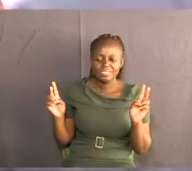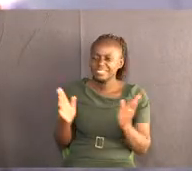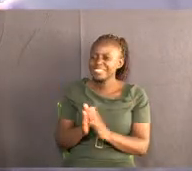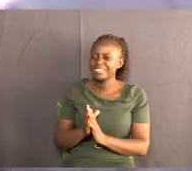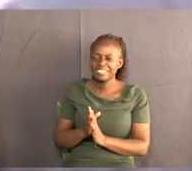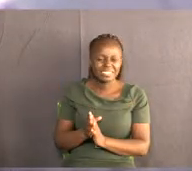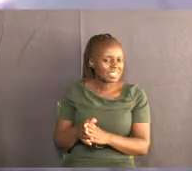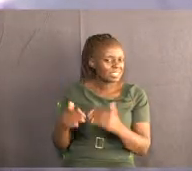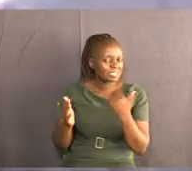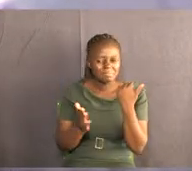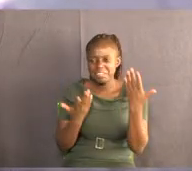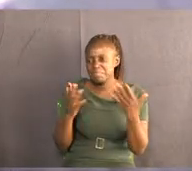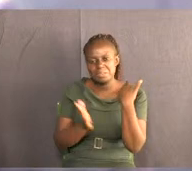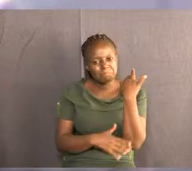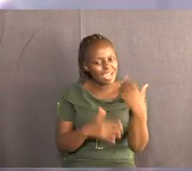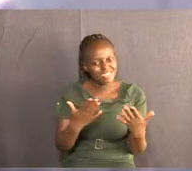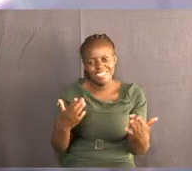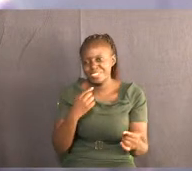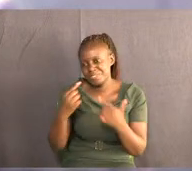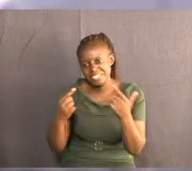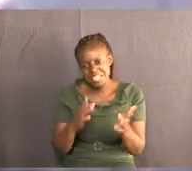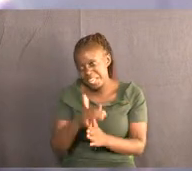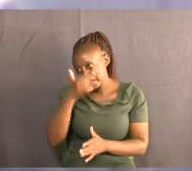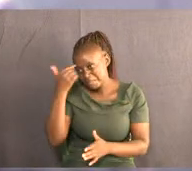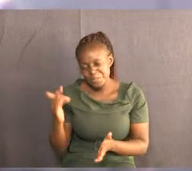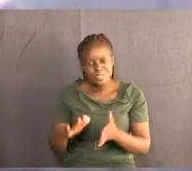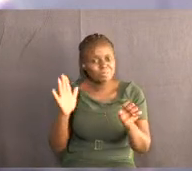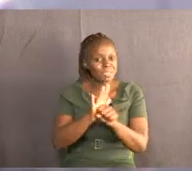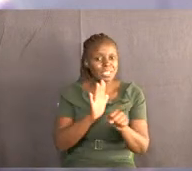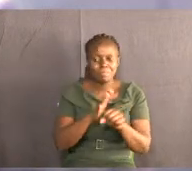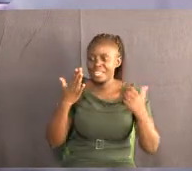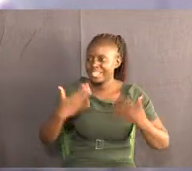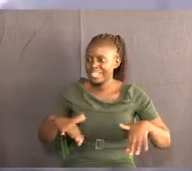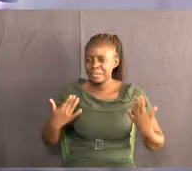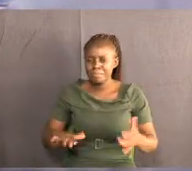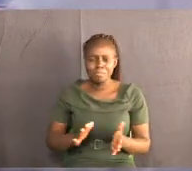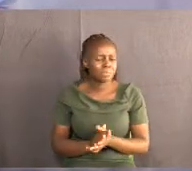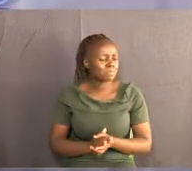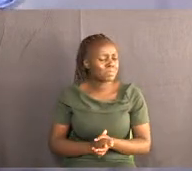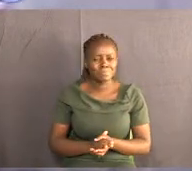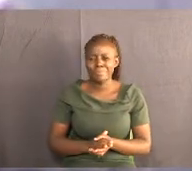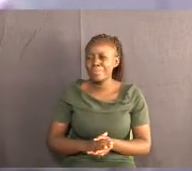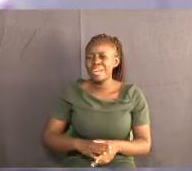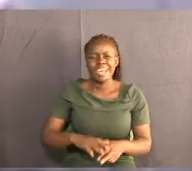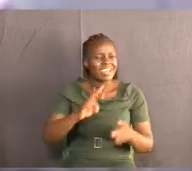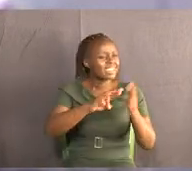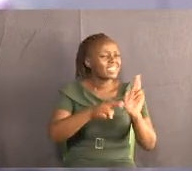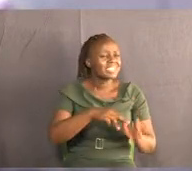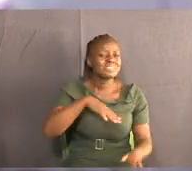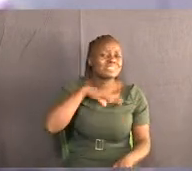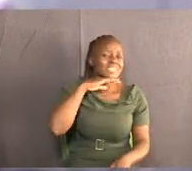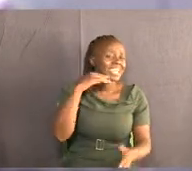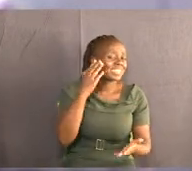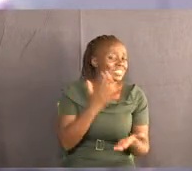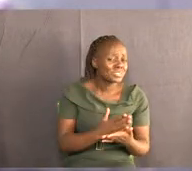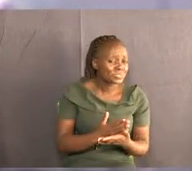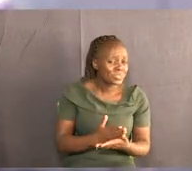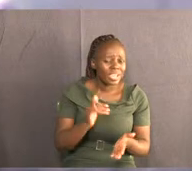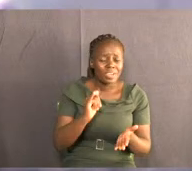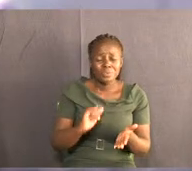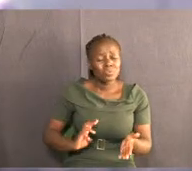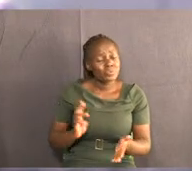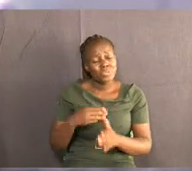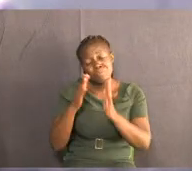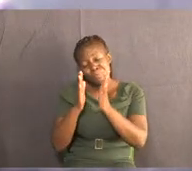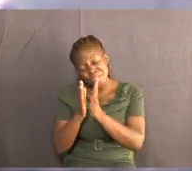especially because most of us here and those who are watching us online have lost their loved ones. And that's what we pray for during